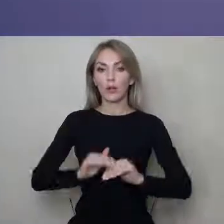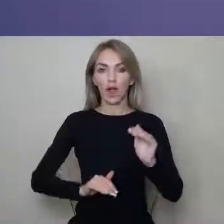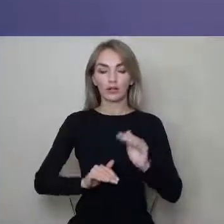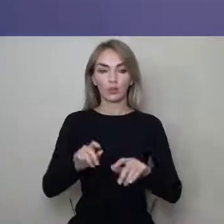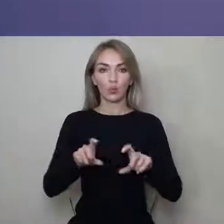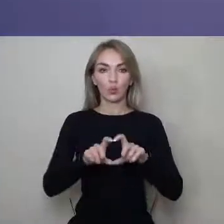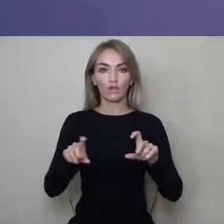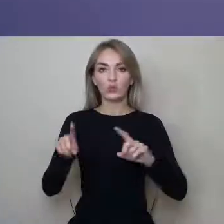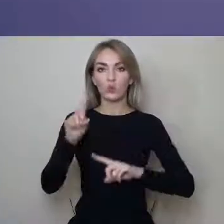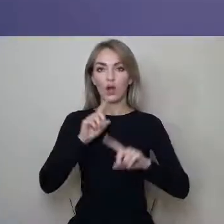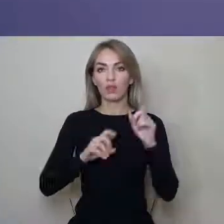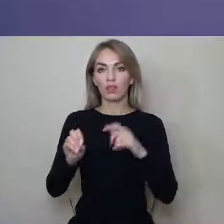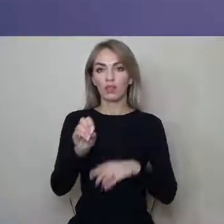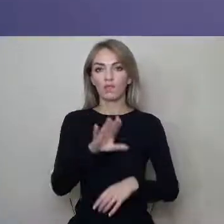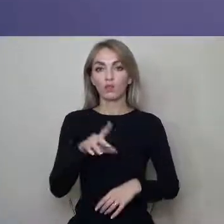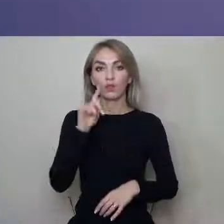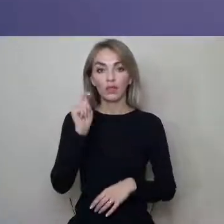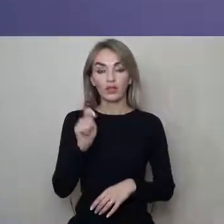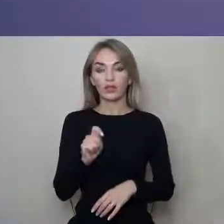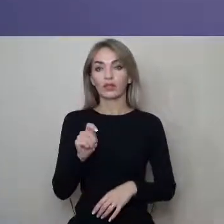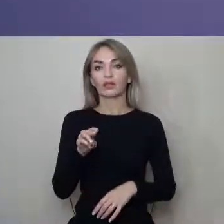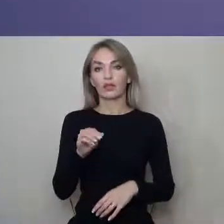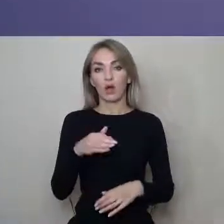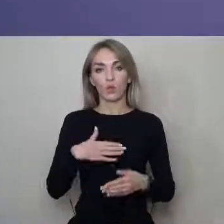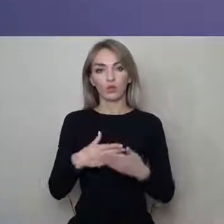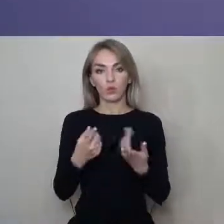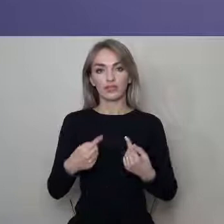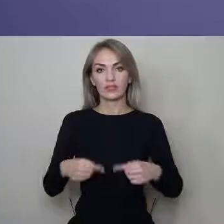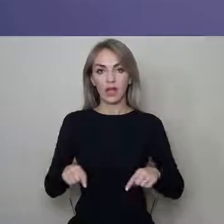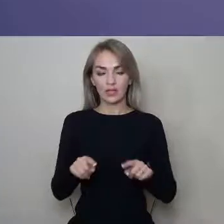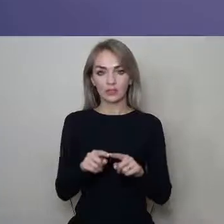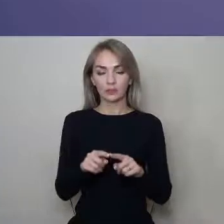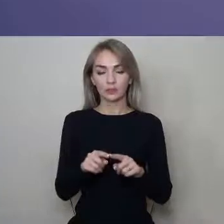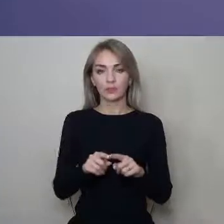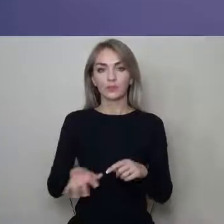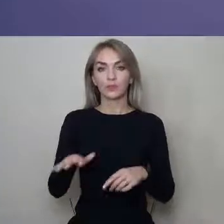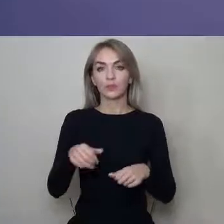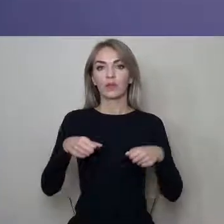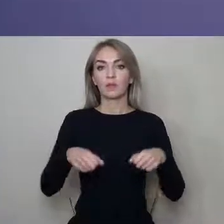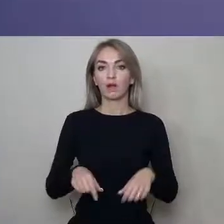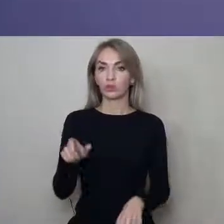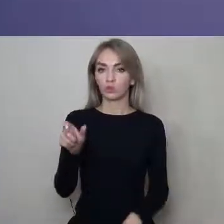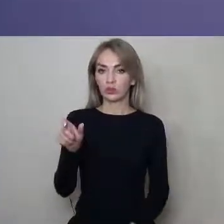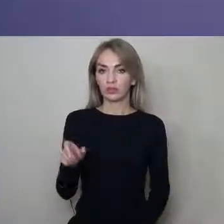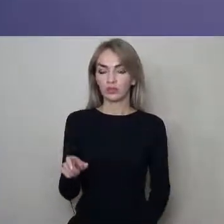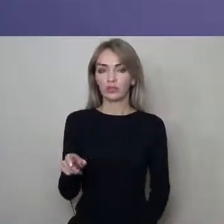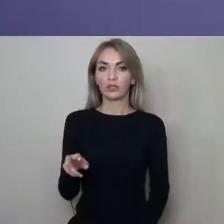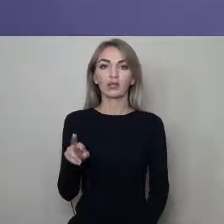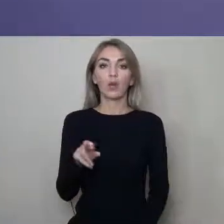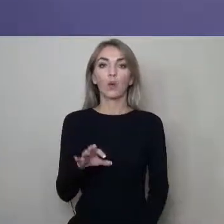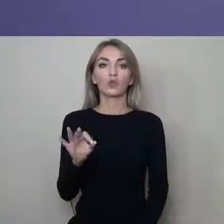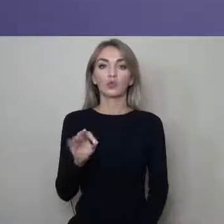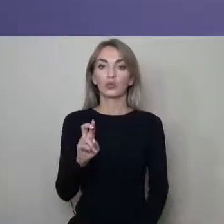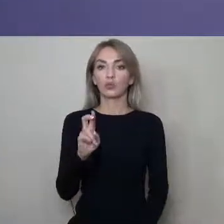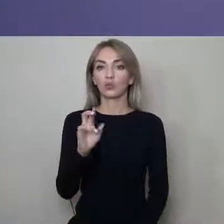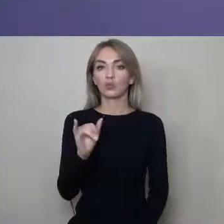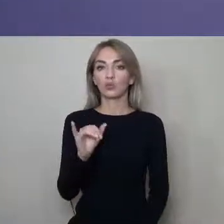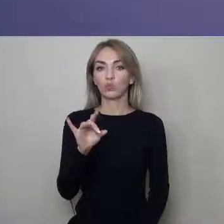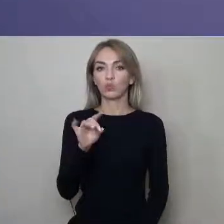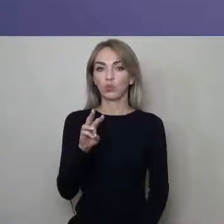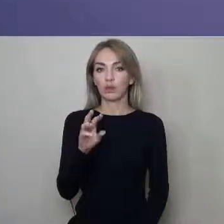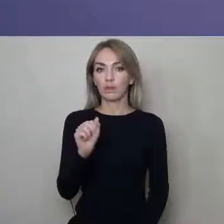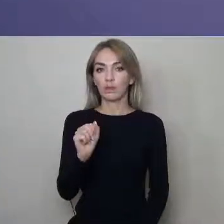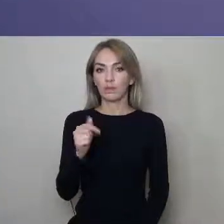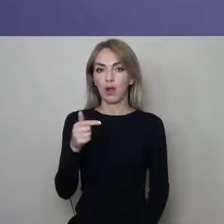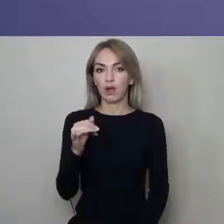webinars are organized with the support of the Council of Europe project on inclusivity, fairness, and transparency of electoral process and